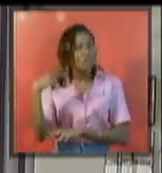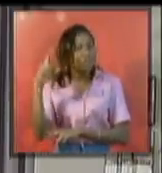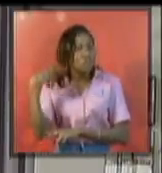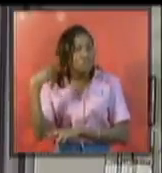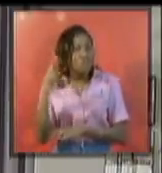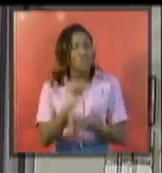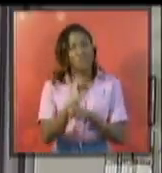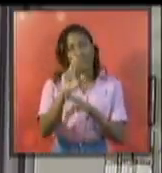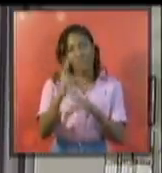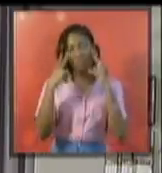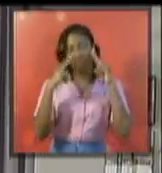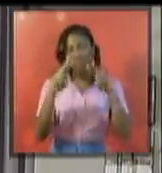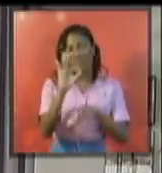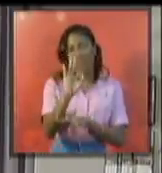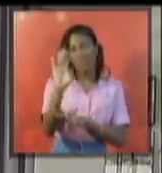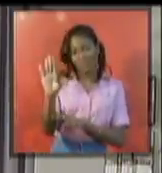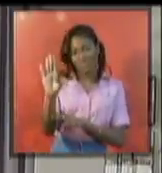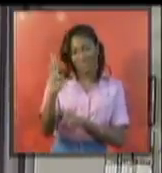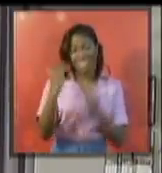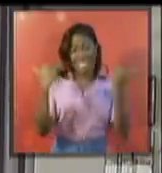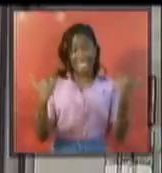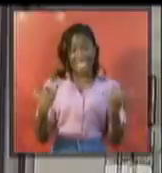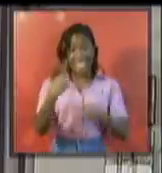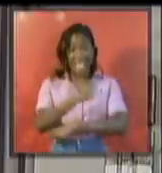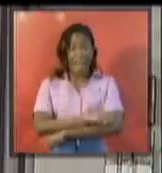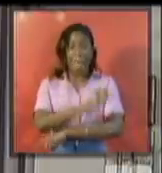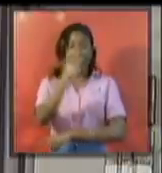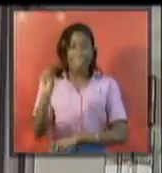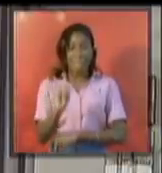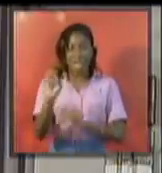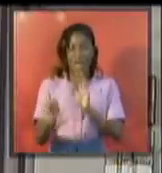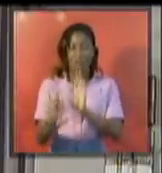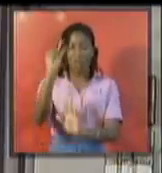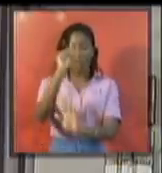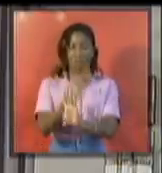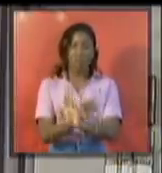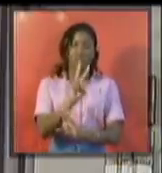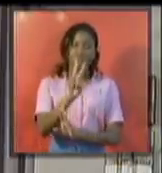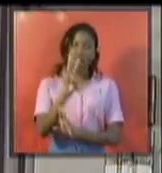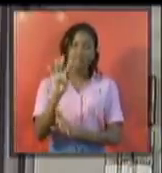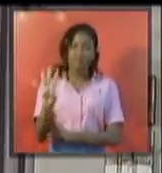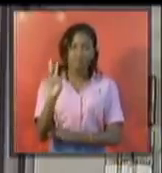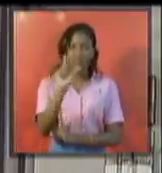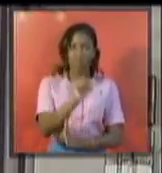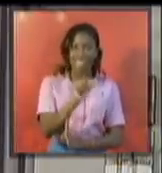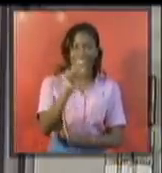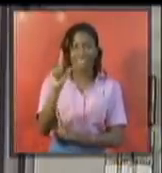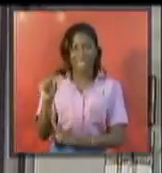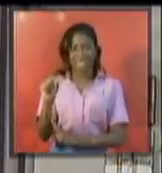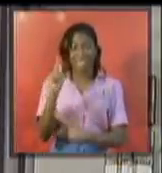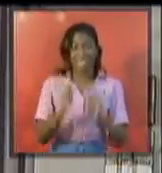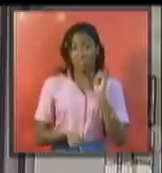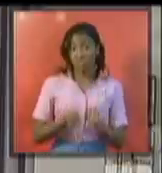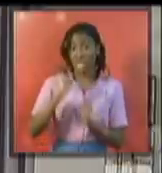the varying platforms. Today is Monday, 24th August 2020. And Trinidad and Tobago